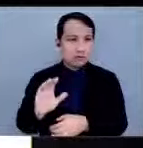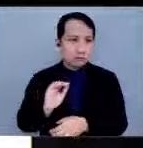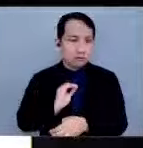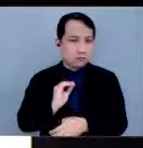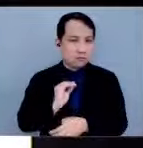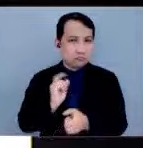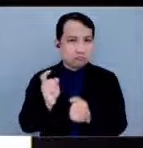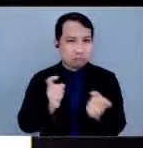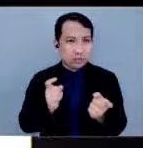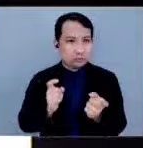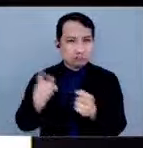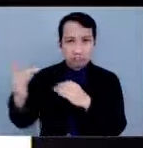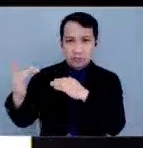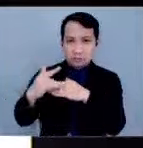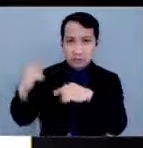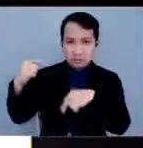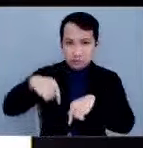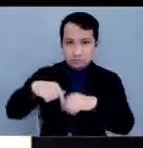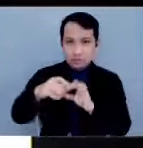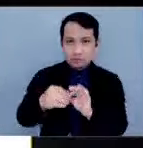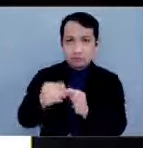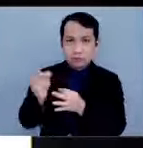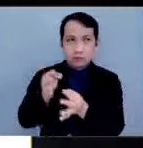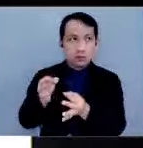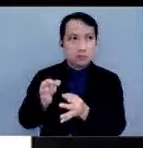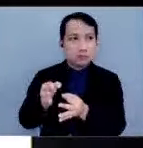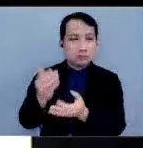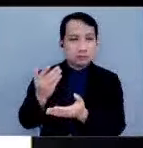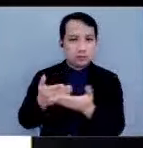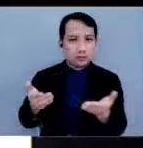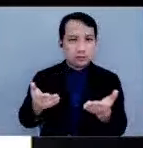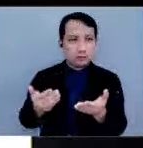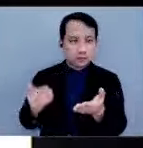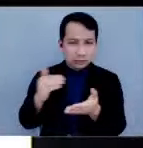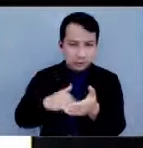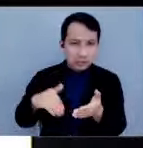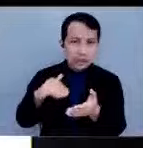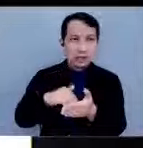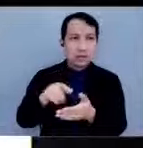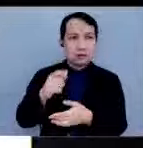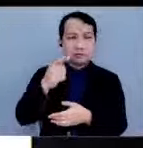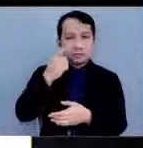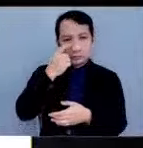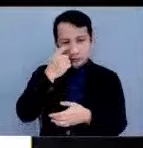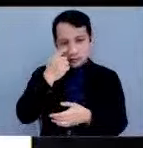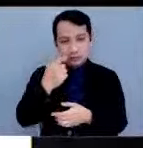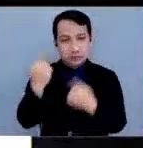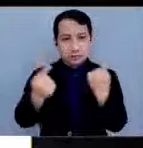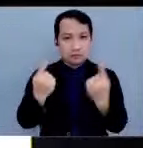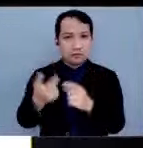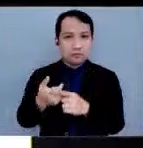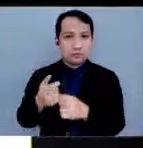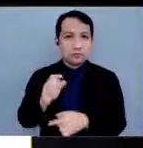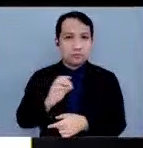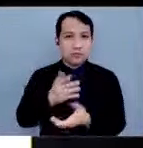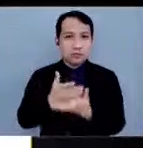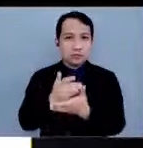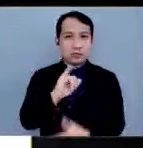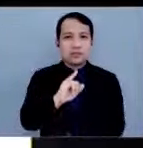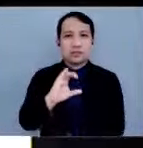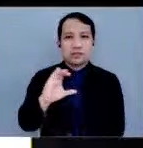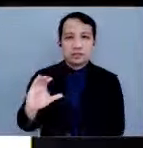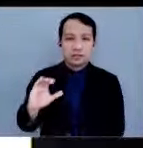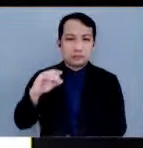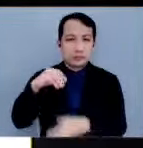that we have explained many times over. Our concerns with the jurisdiction of the ICC in the